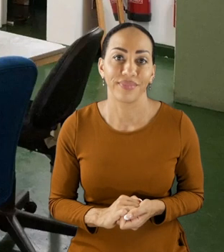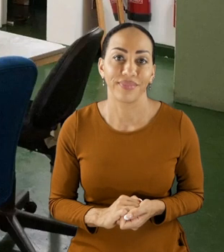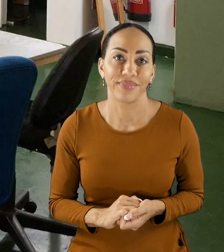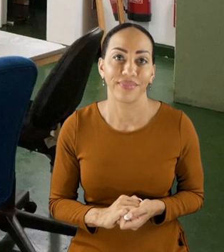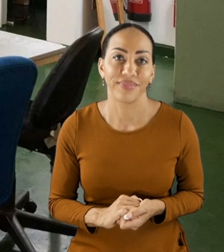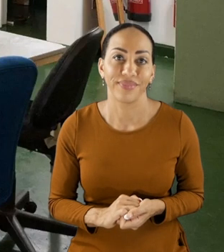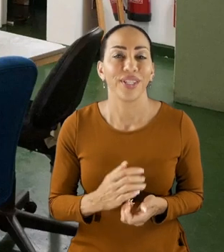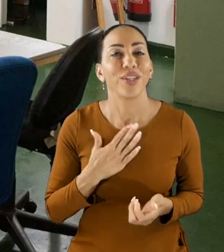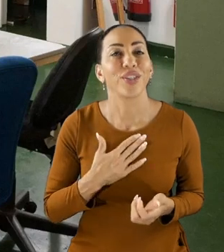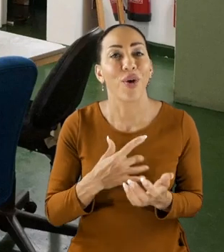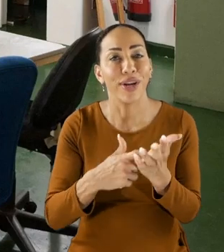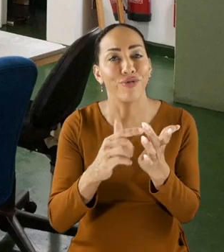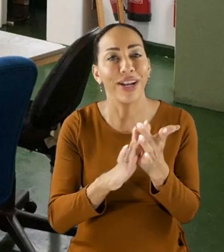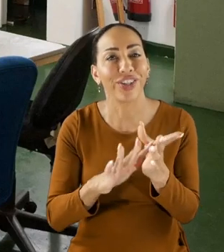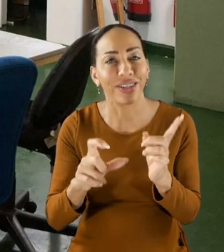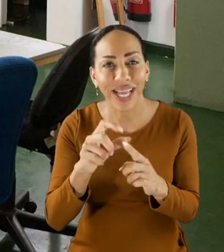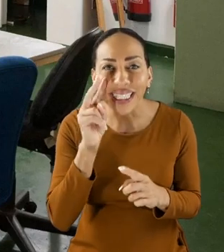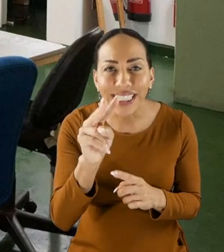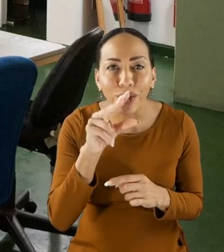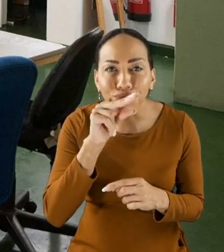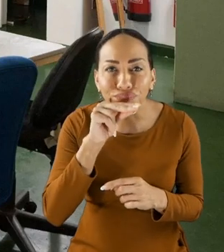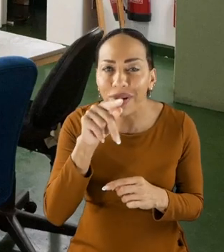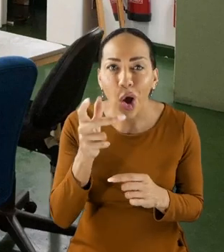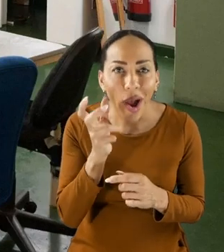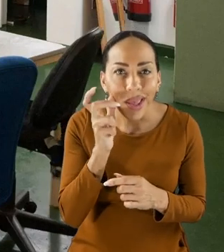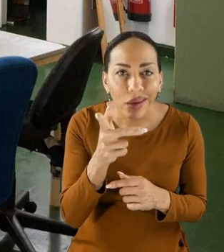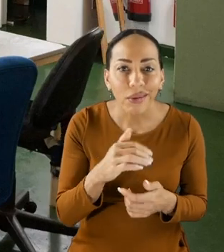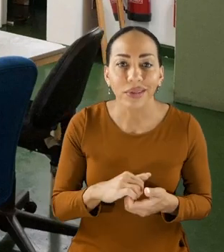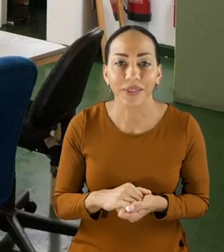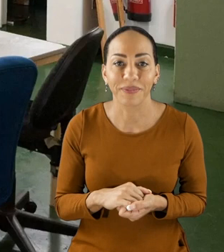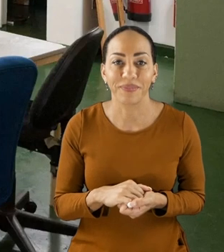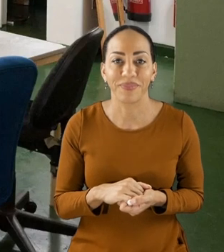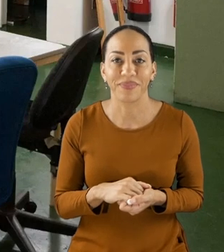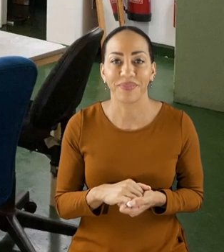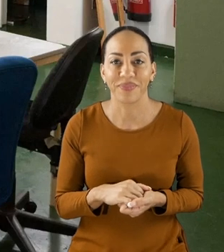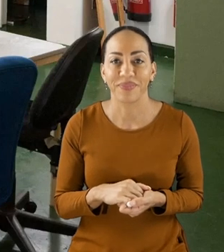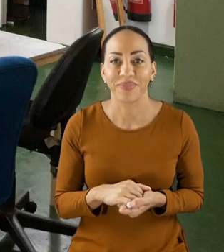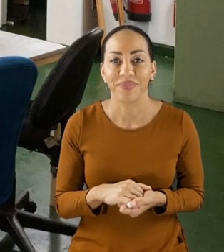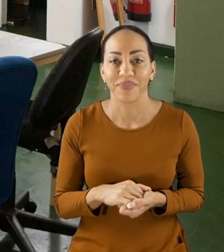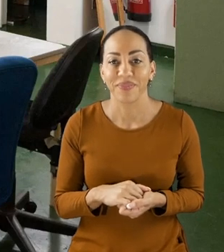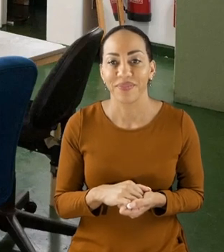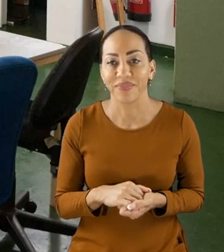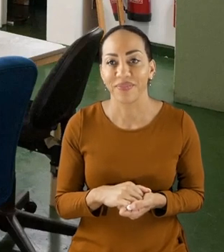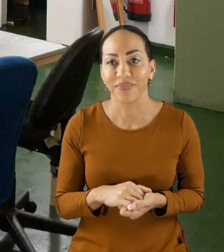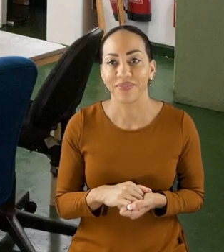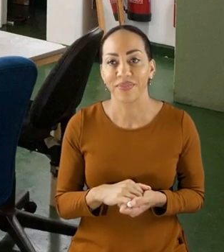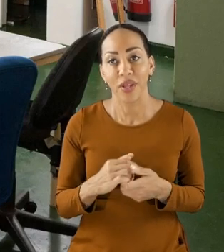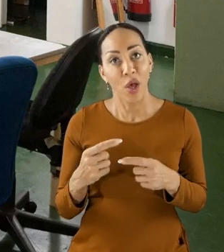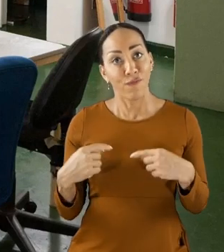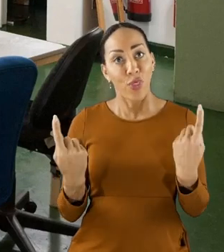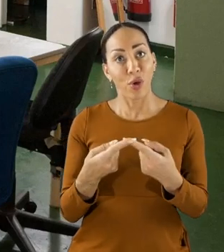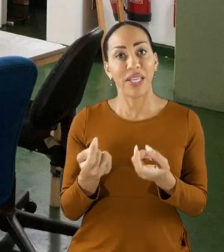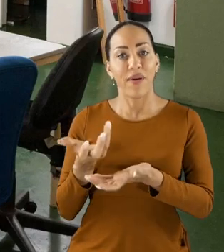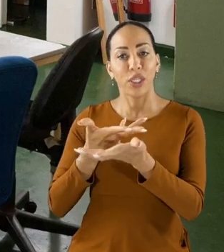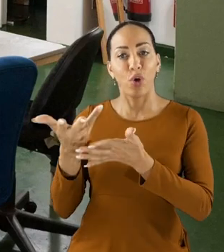One of the things I just wanted to, sorry, Richard, I can see you talking, but I can't hear you. Do you want to say something? I think you're